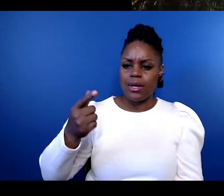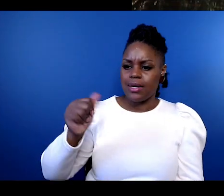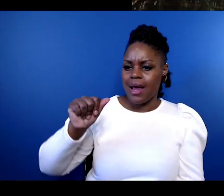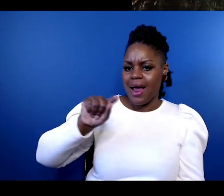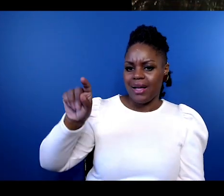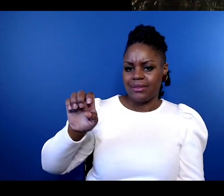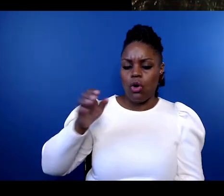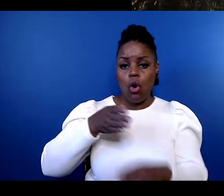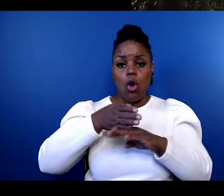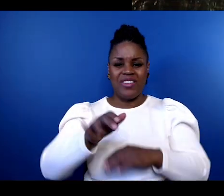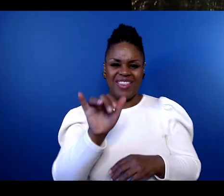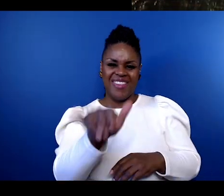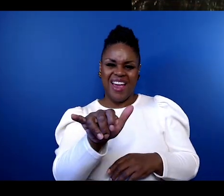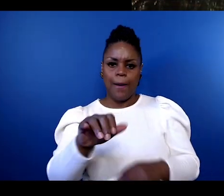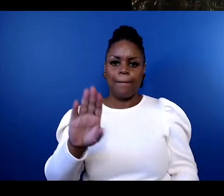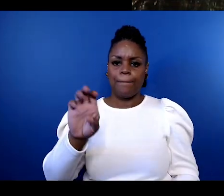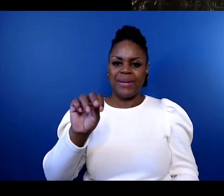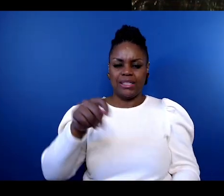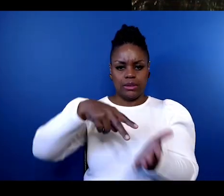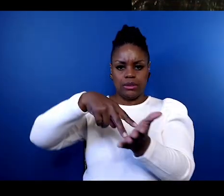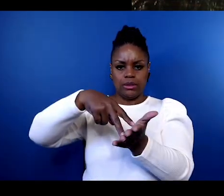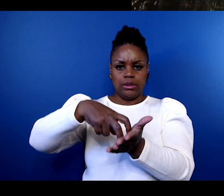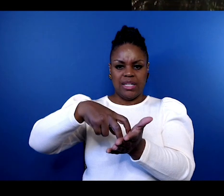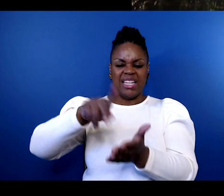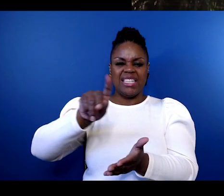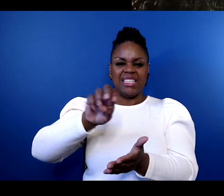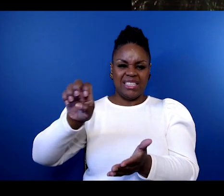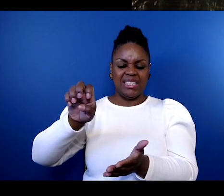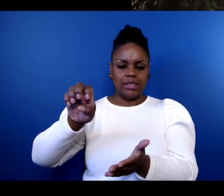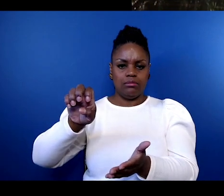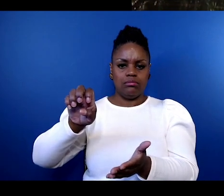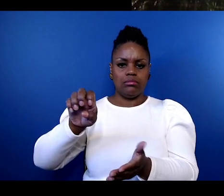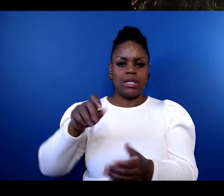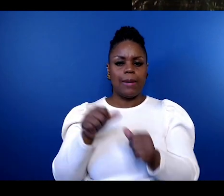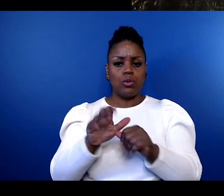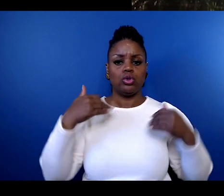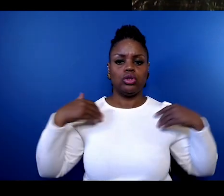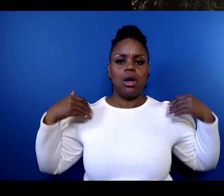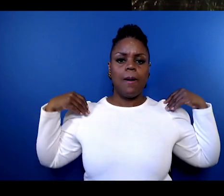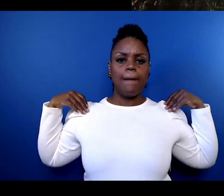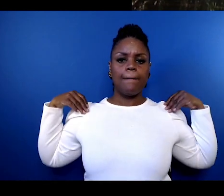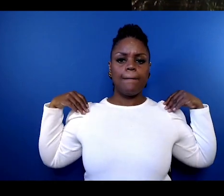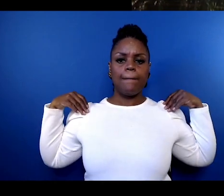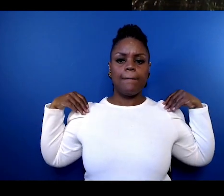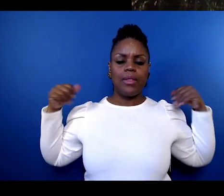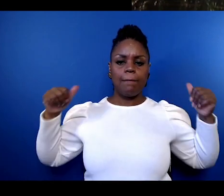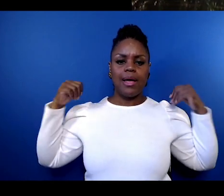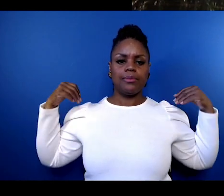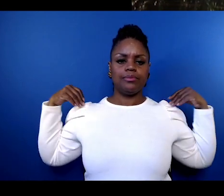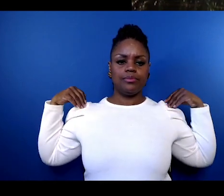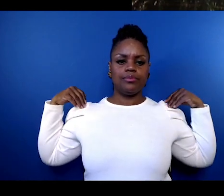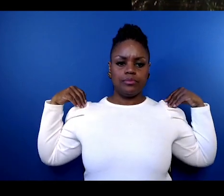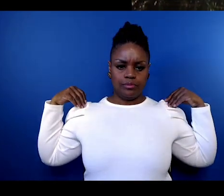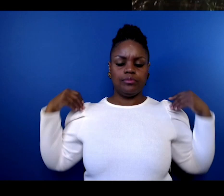And slowly lower that elbow back down, or that left hand back down. And then we're going to drop the right